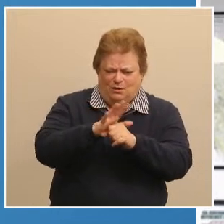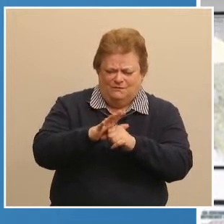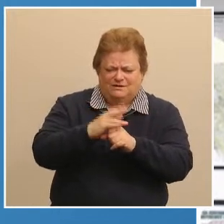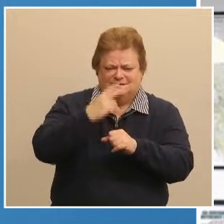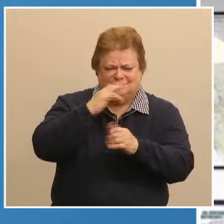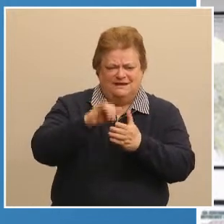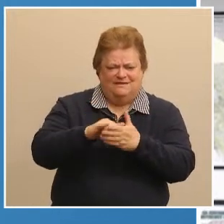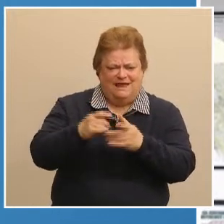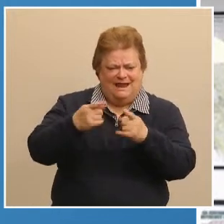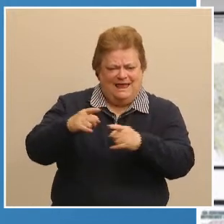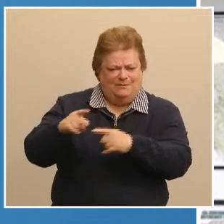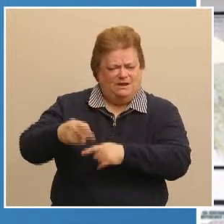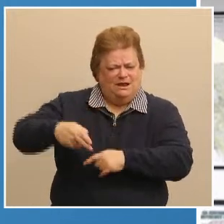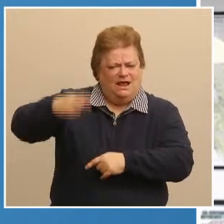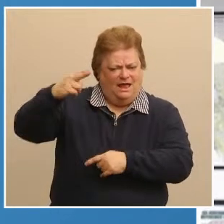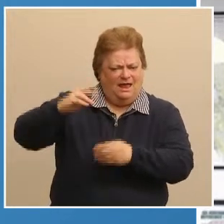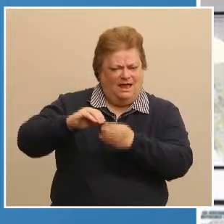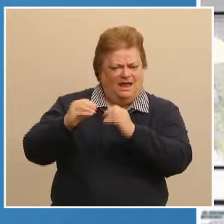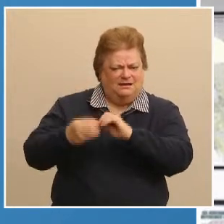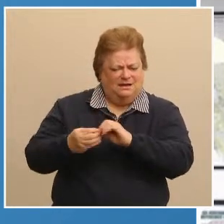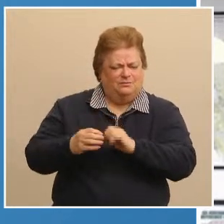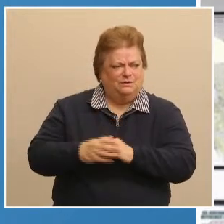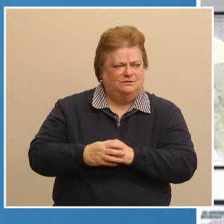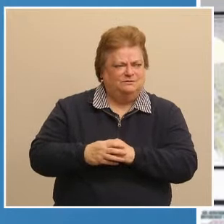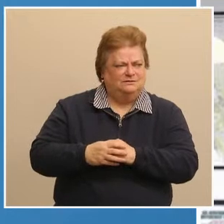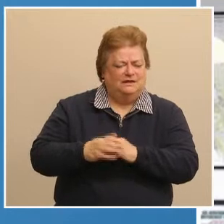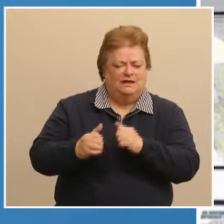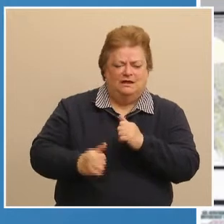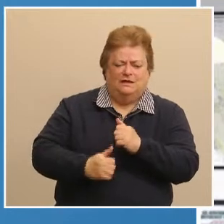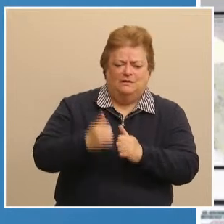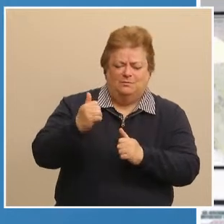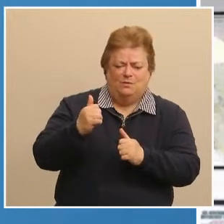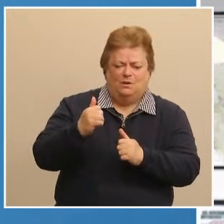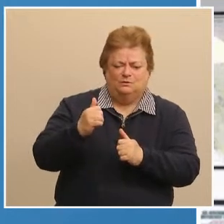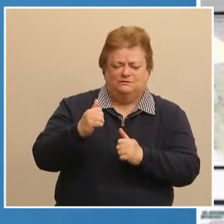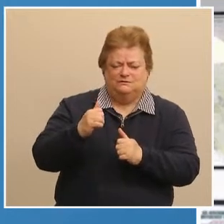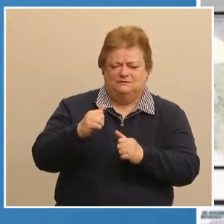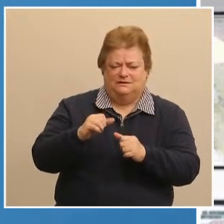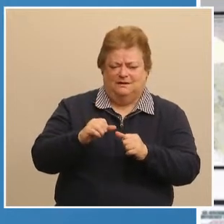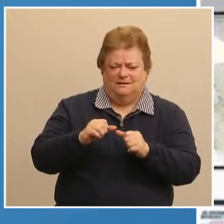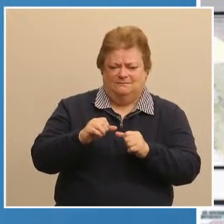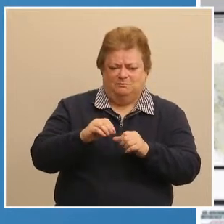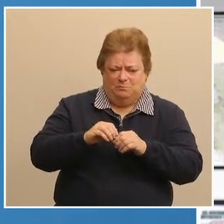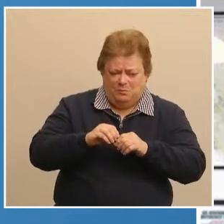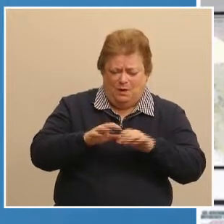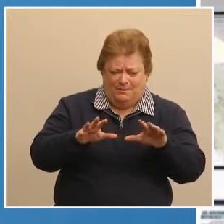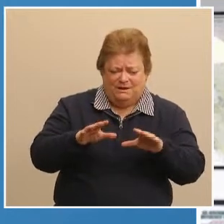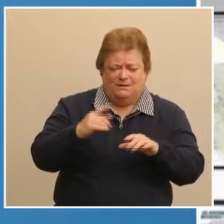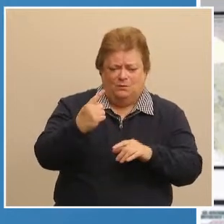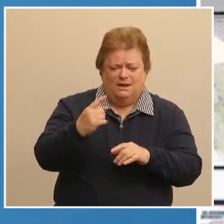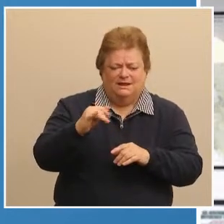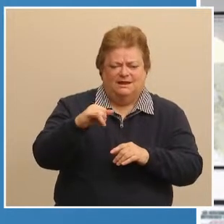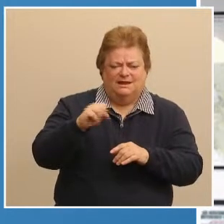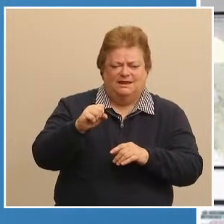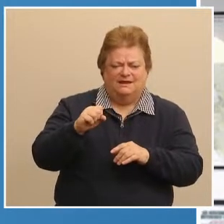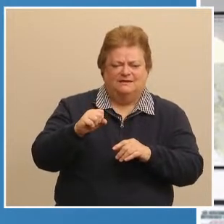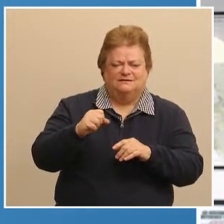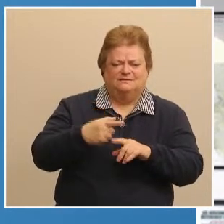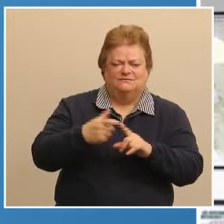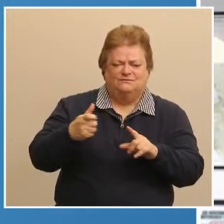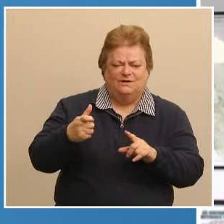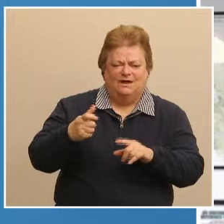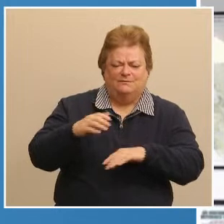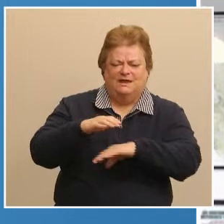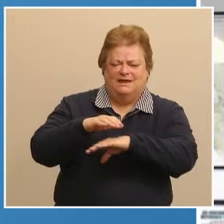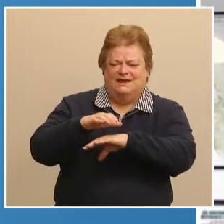higher rate, the most prominent variant that's been detected in the US so far is the variant from England or